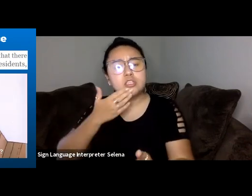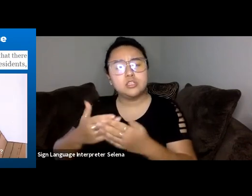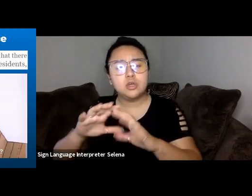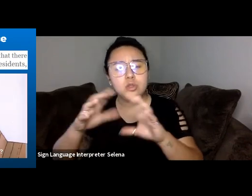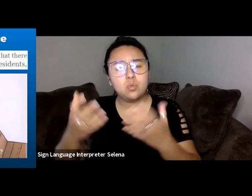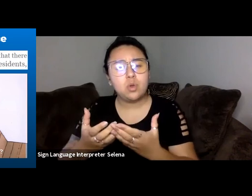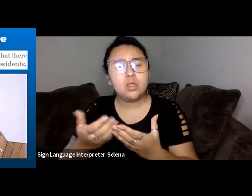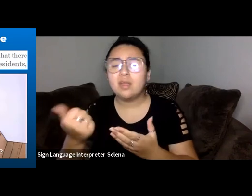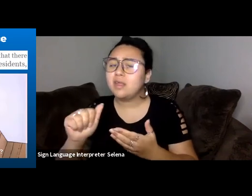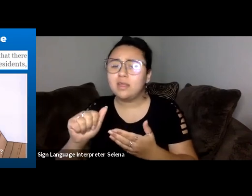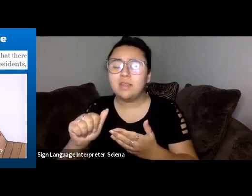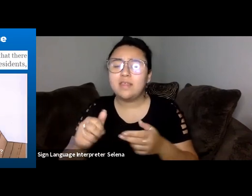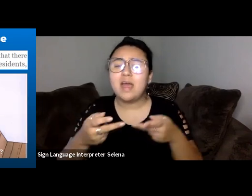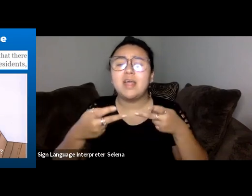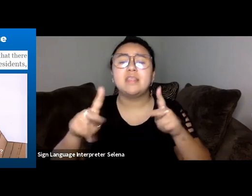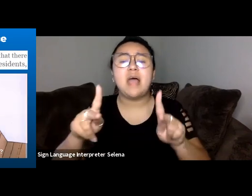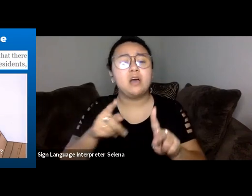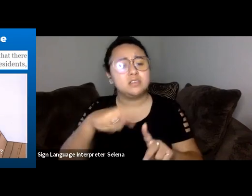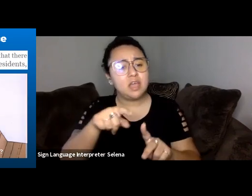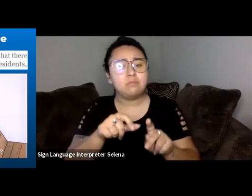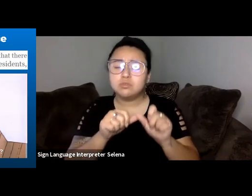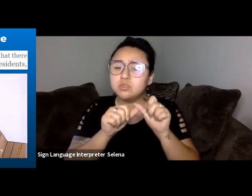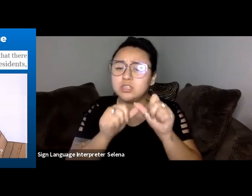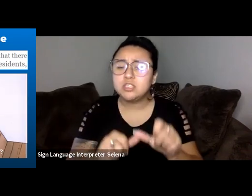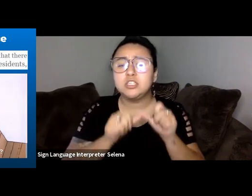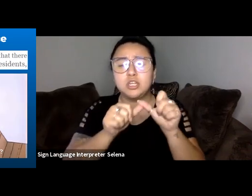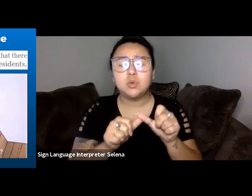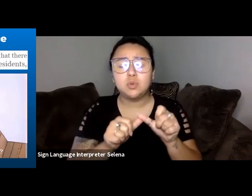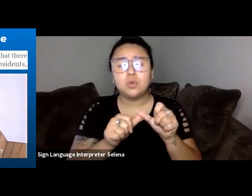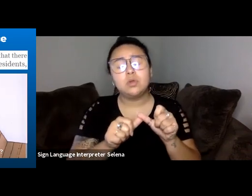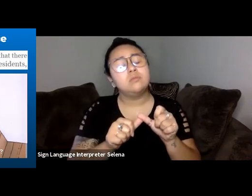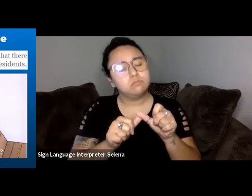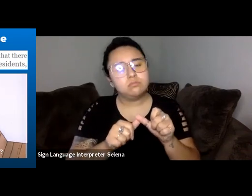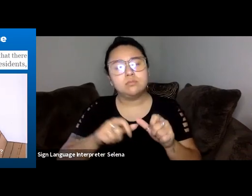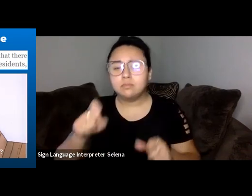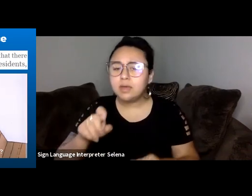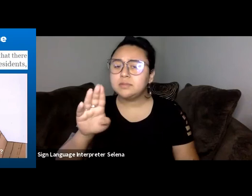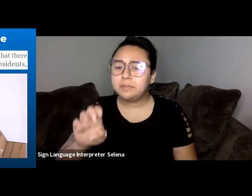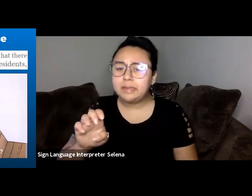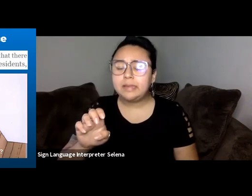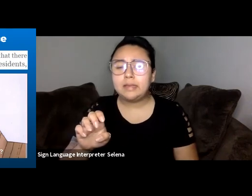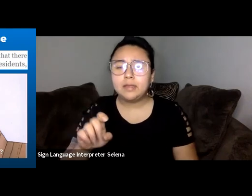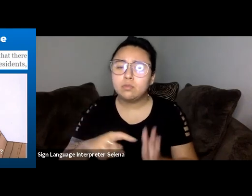allowed or allows the United States to exist must have been necessary or